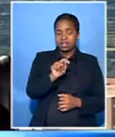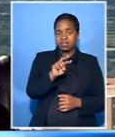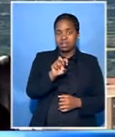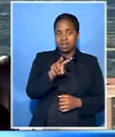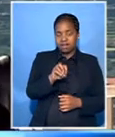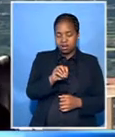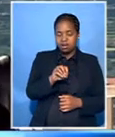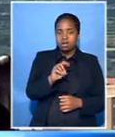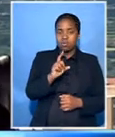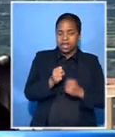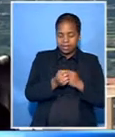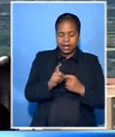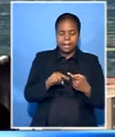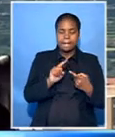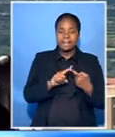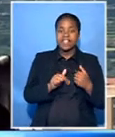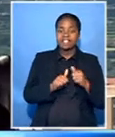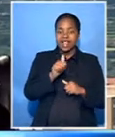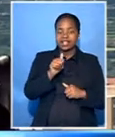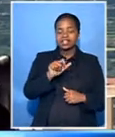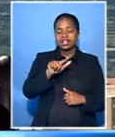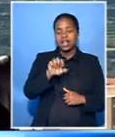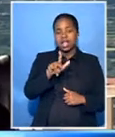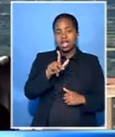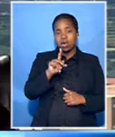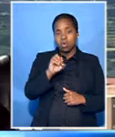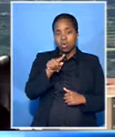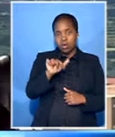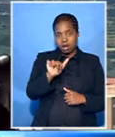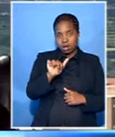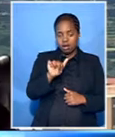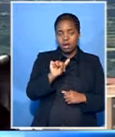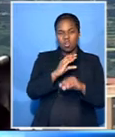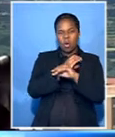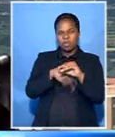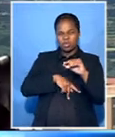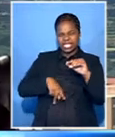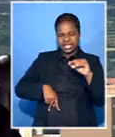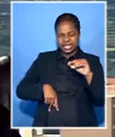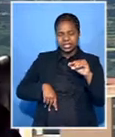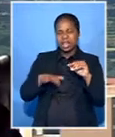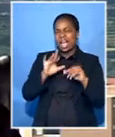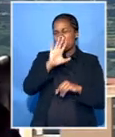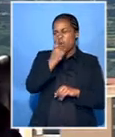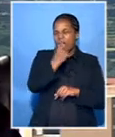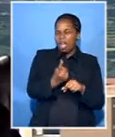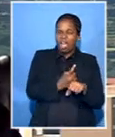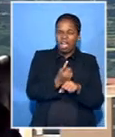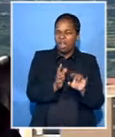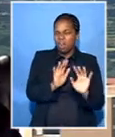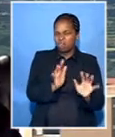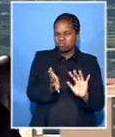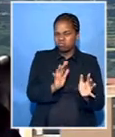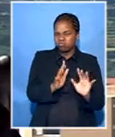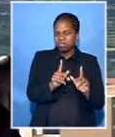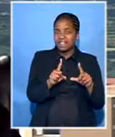Mosioua Lekota by the whistleblowers and lawyers for human rights. It will take about an hour or so. And